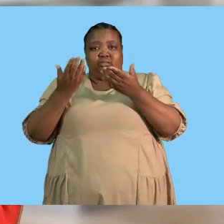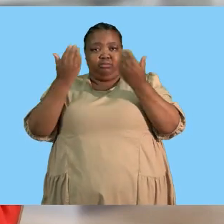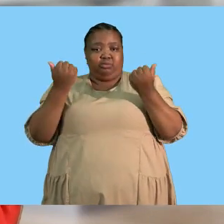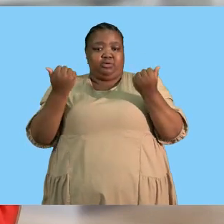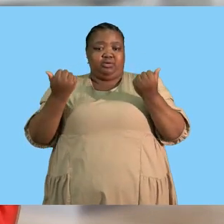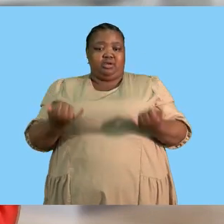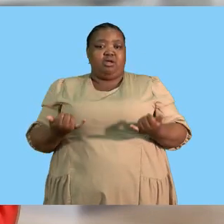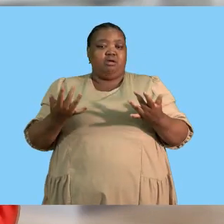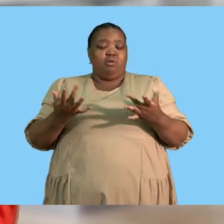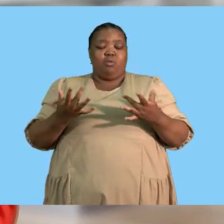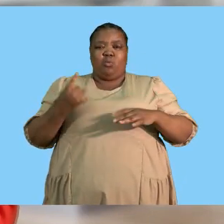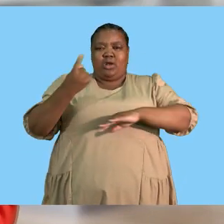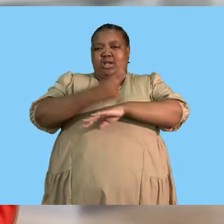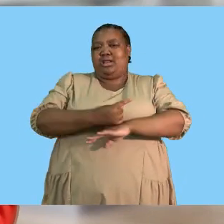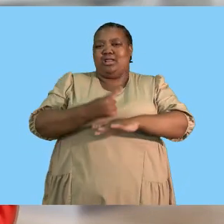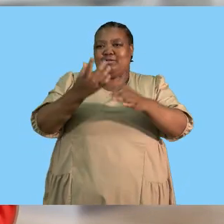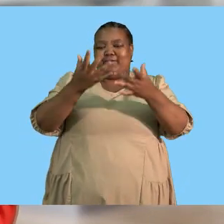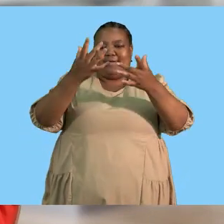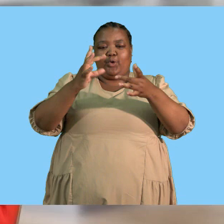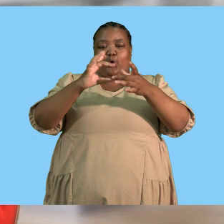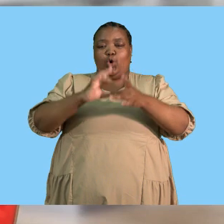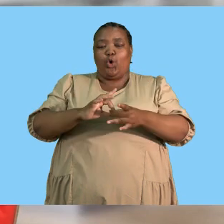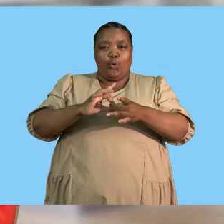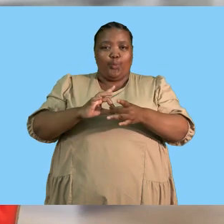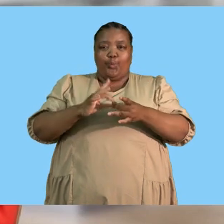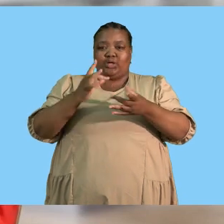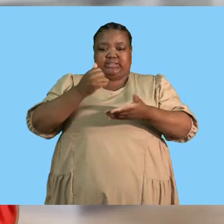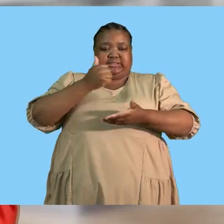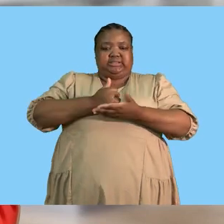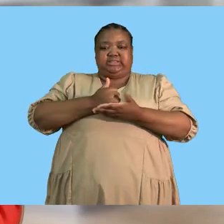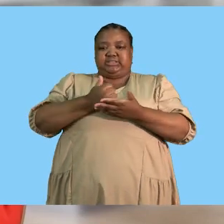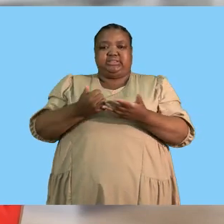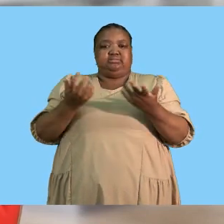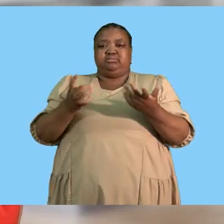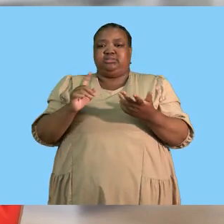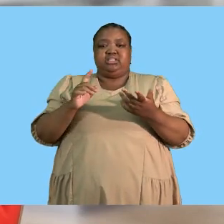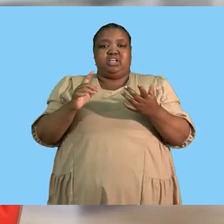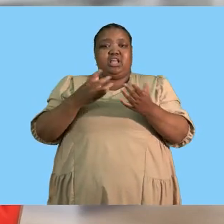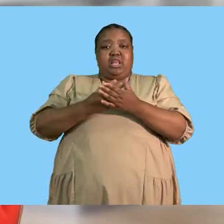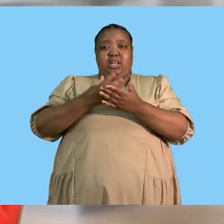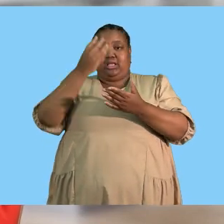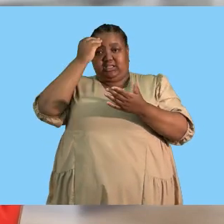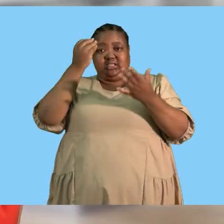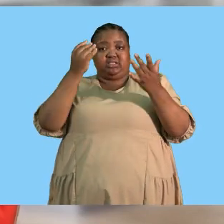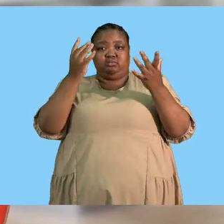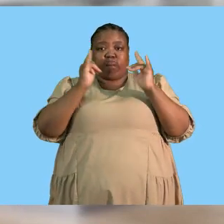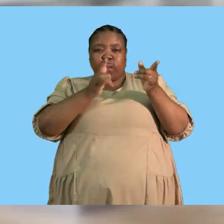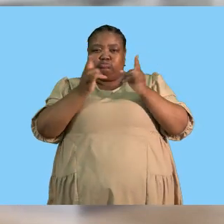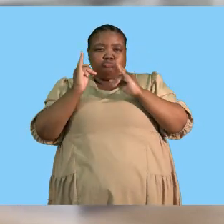the comfort of your own home and looking at a lesson on TV? Now that is an example of creative